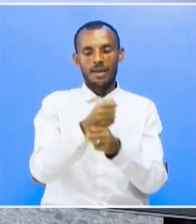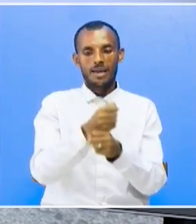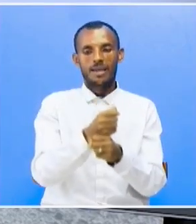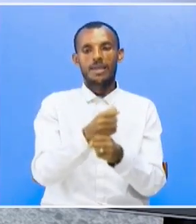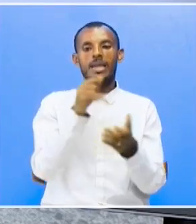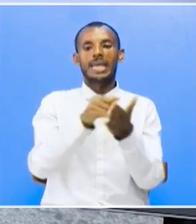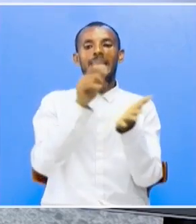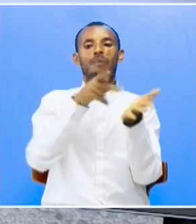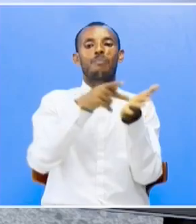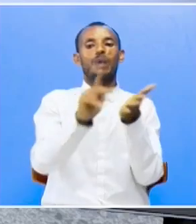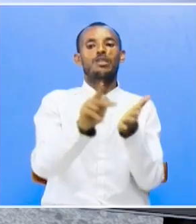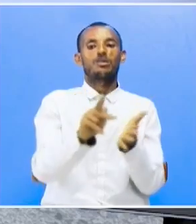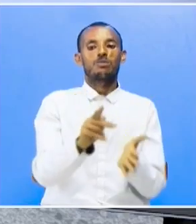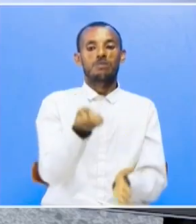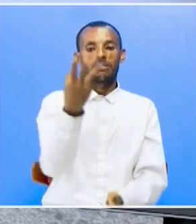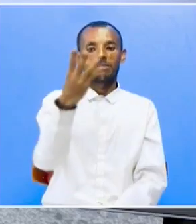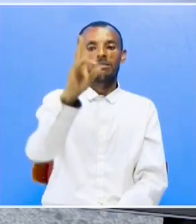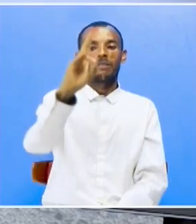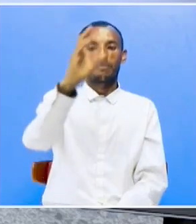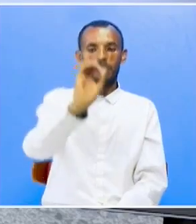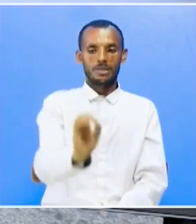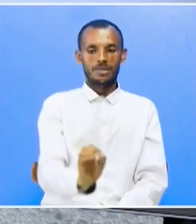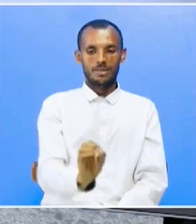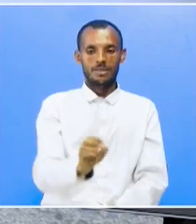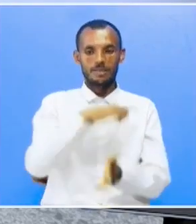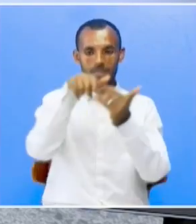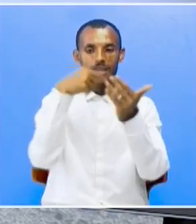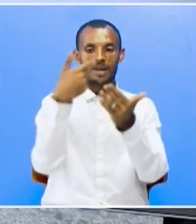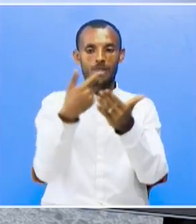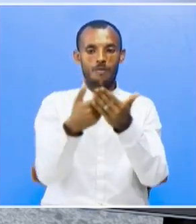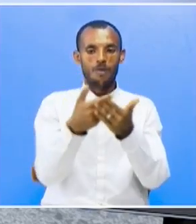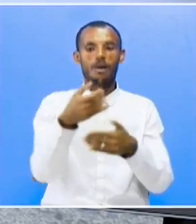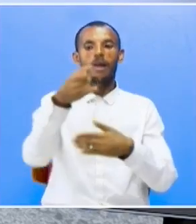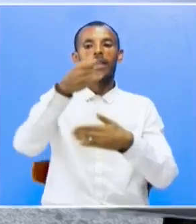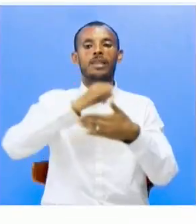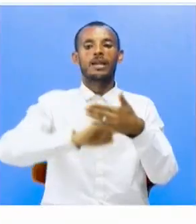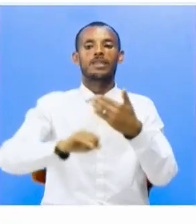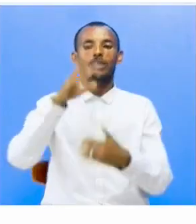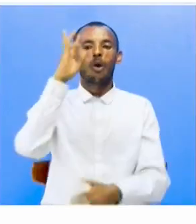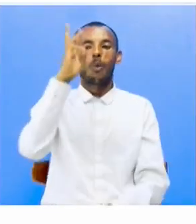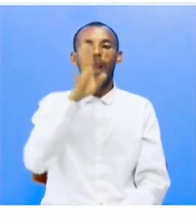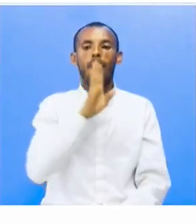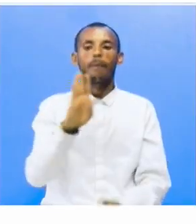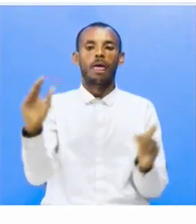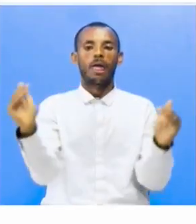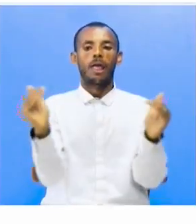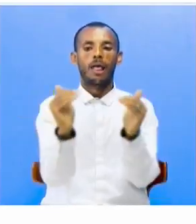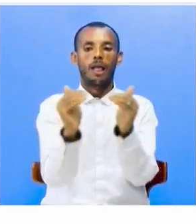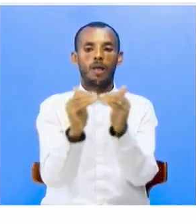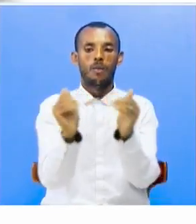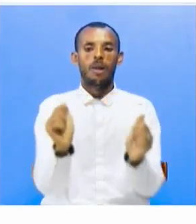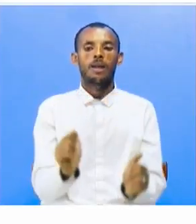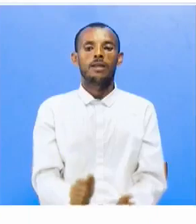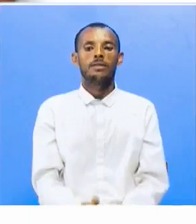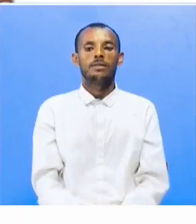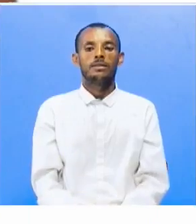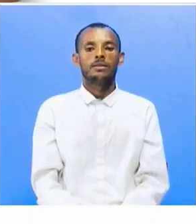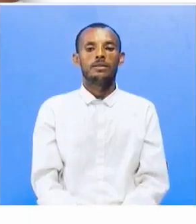it pays you 7%. Therefore, the interest will be equal to,